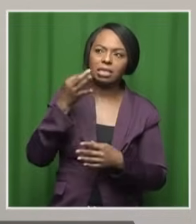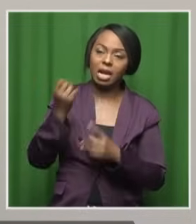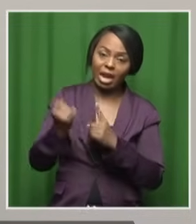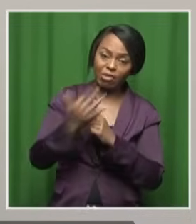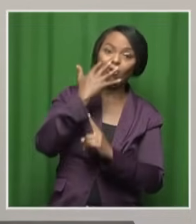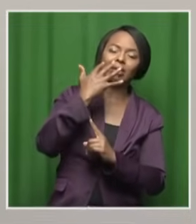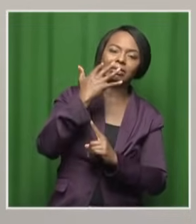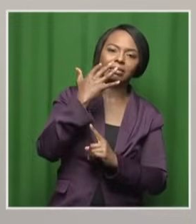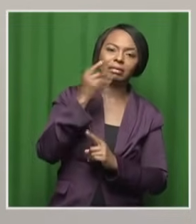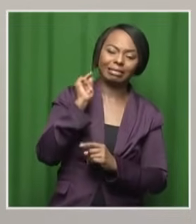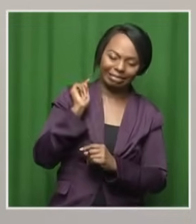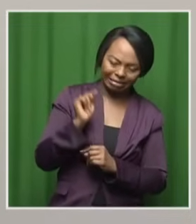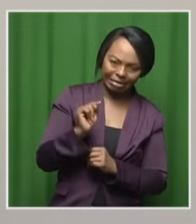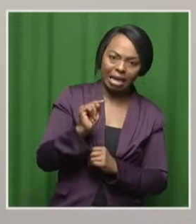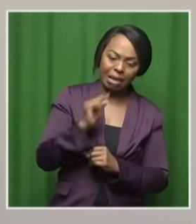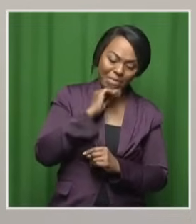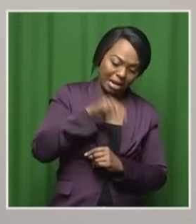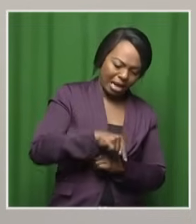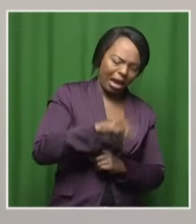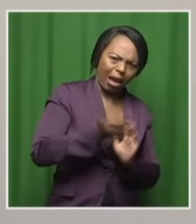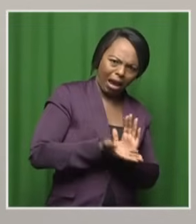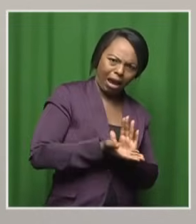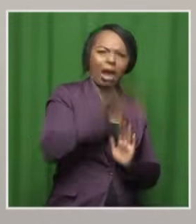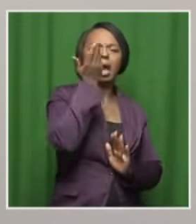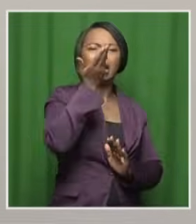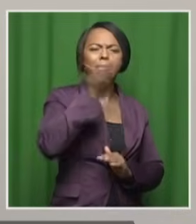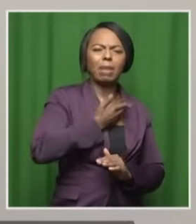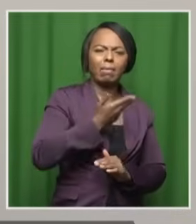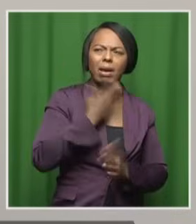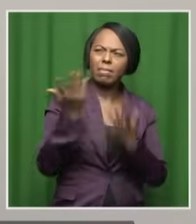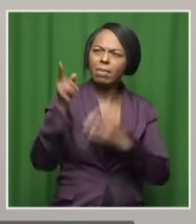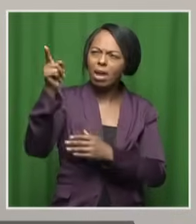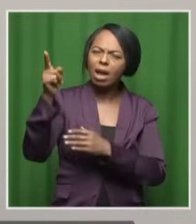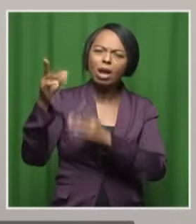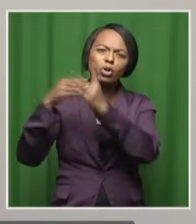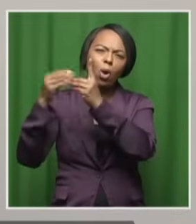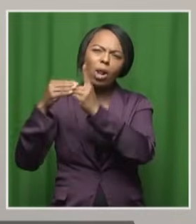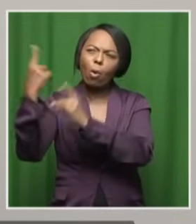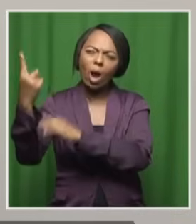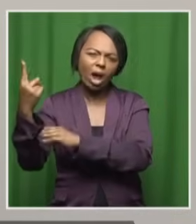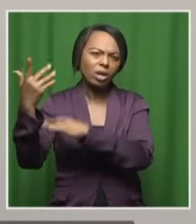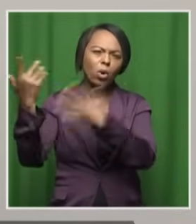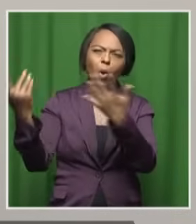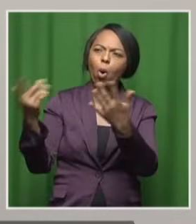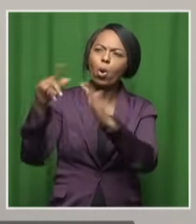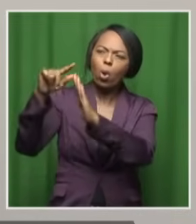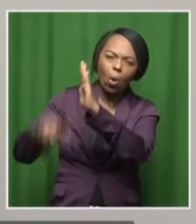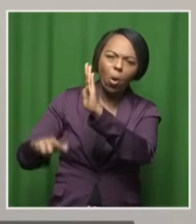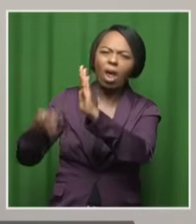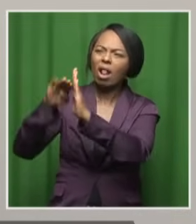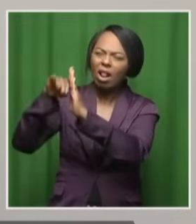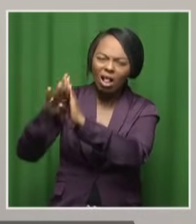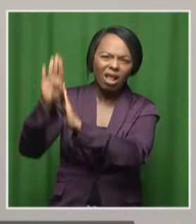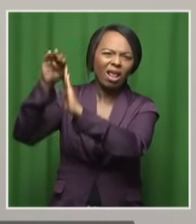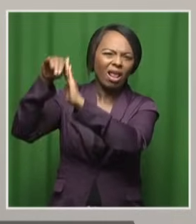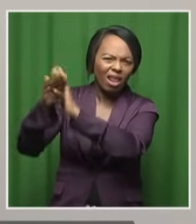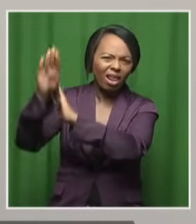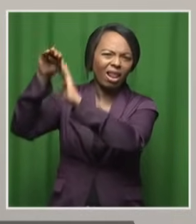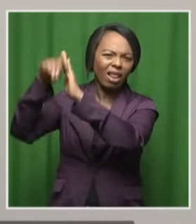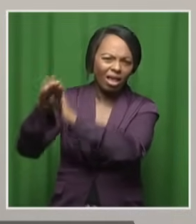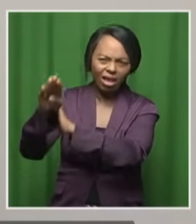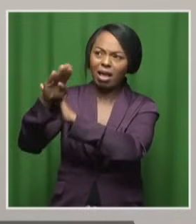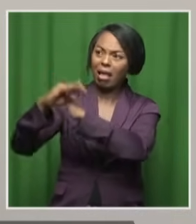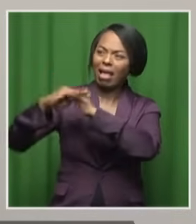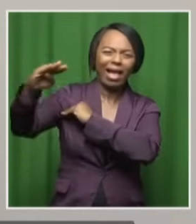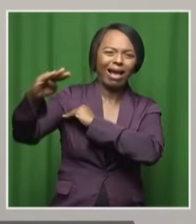that. It could go higher, by $1 one day. It could come lower the next day. It's a very volatile number. And